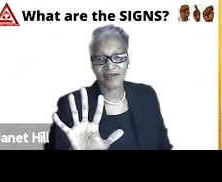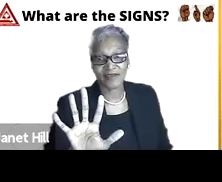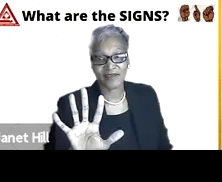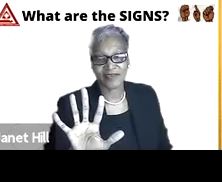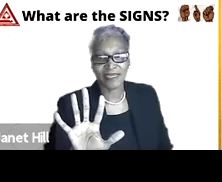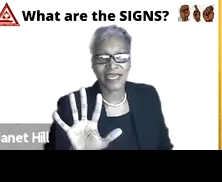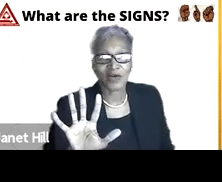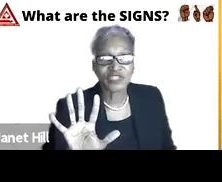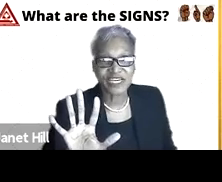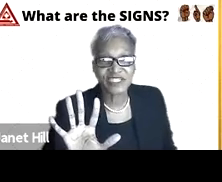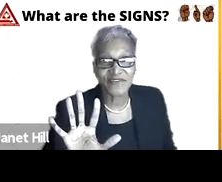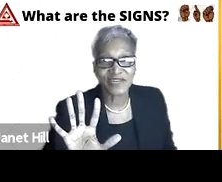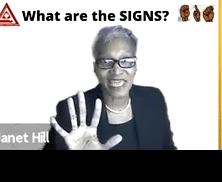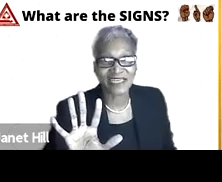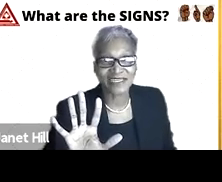4, 5. Now